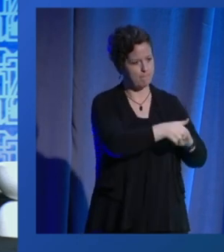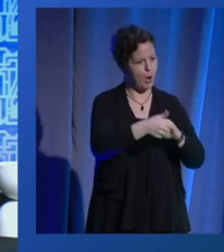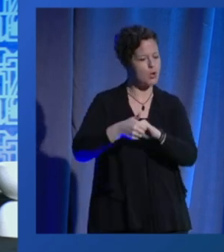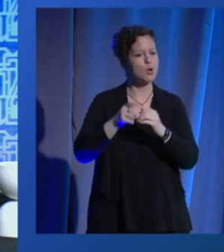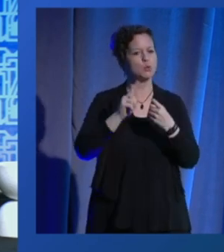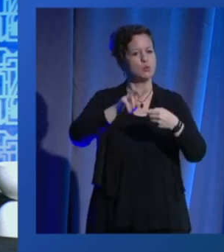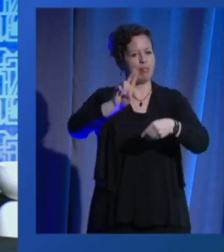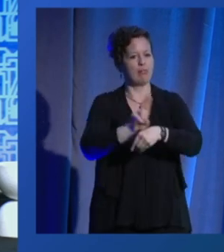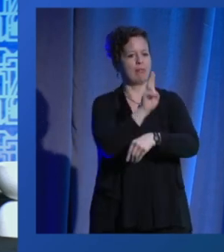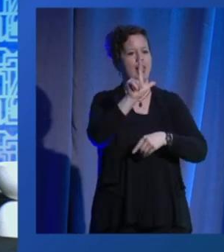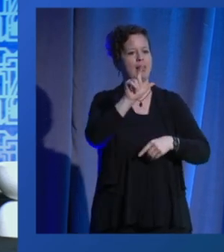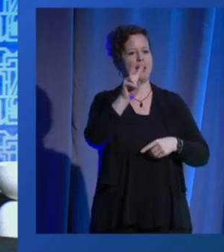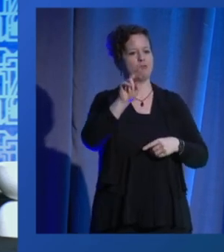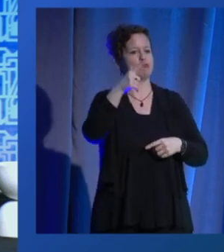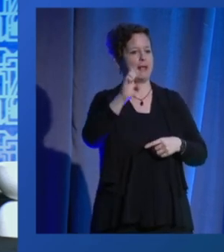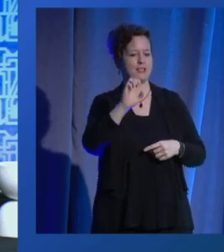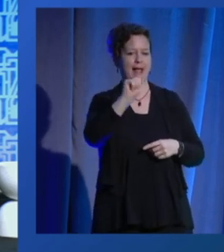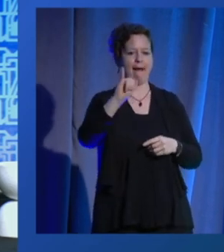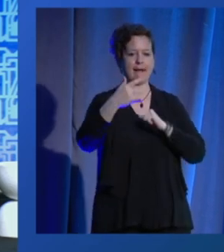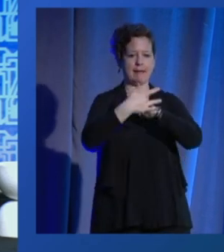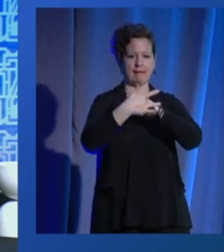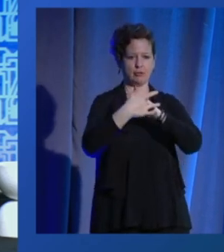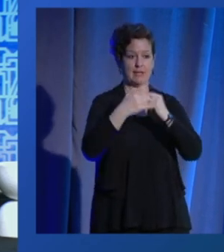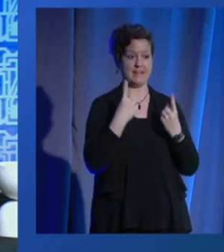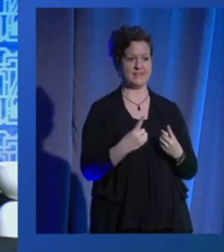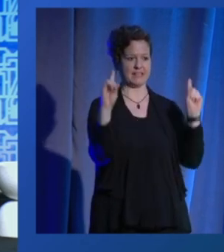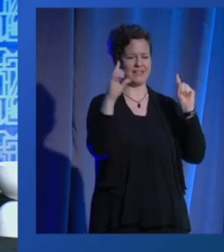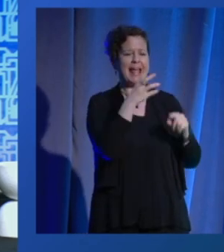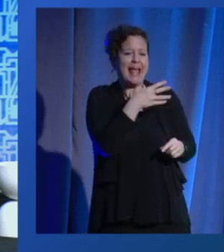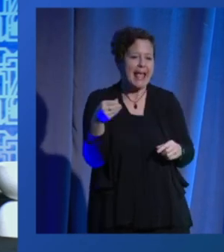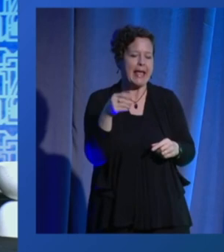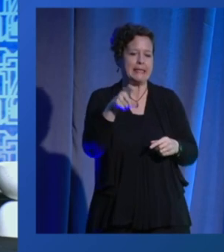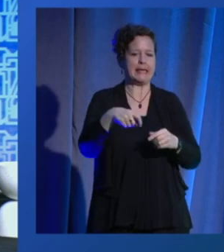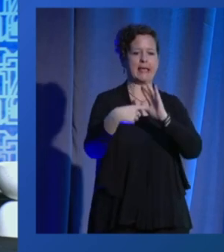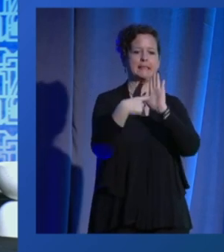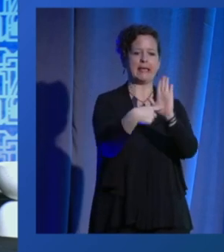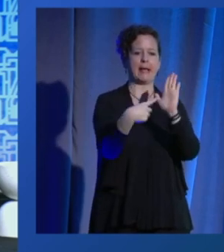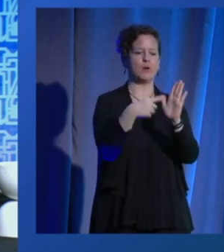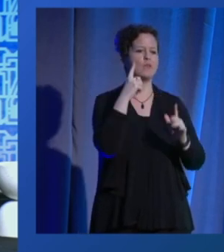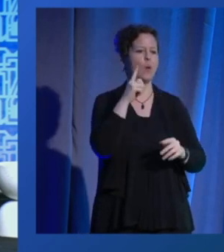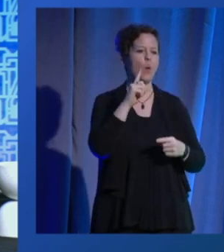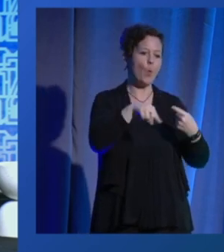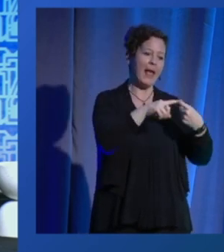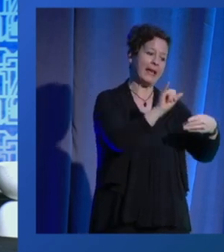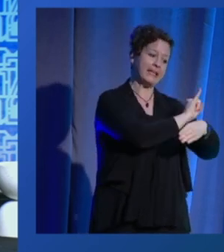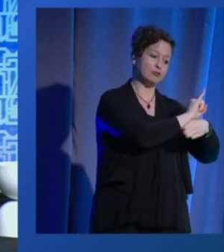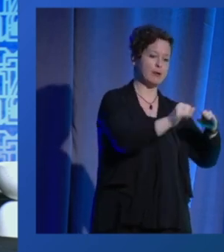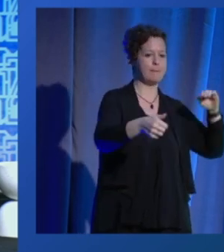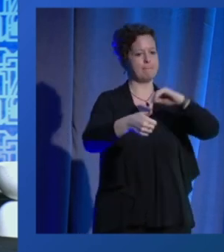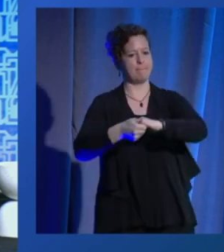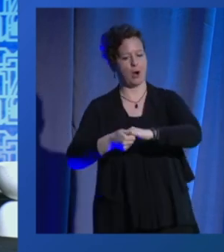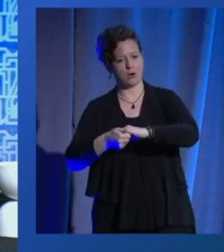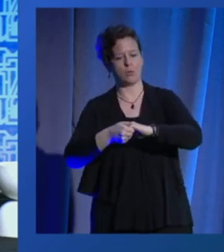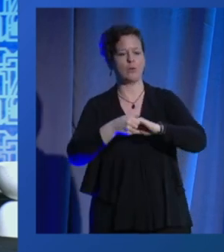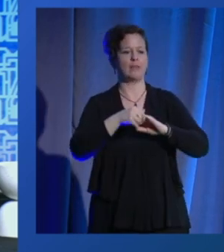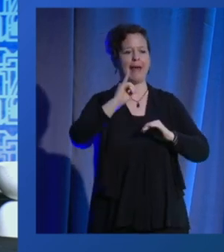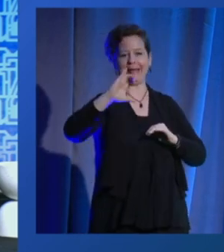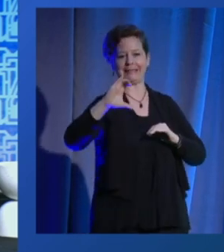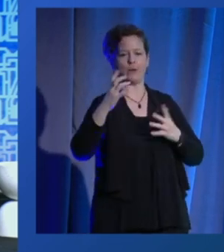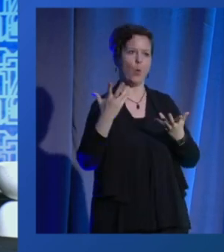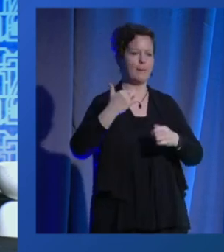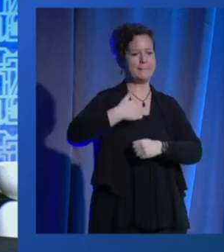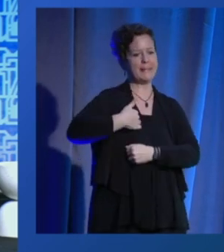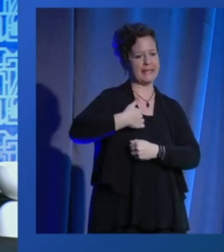uh AI Technologies effectively and especially if you can give an example of where industry has partnered with um the IC or the